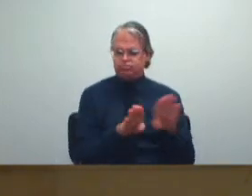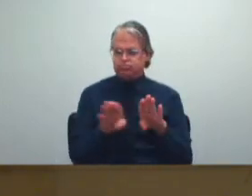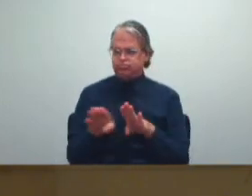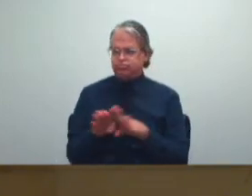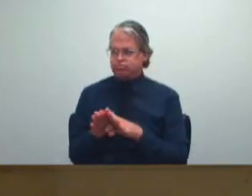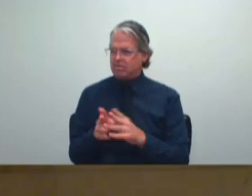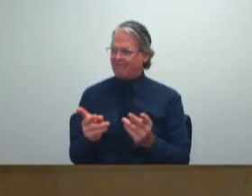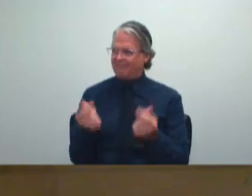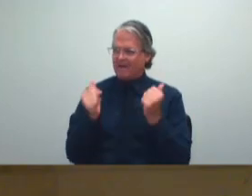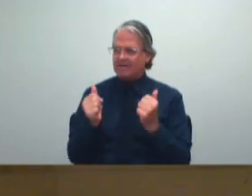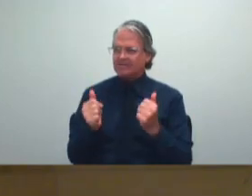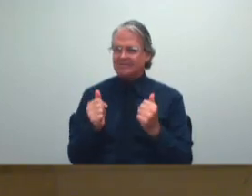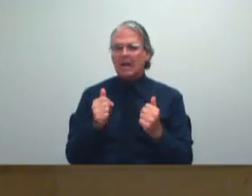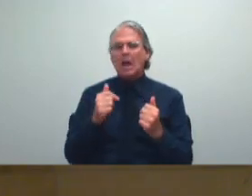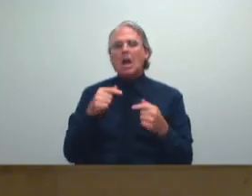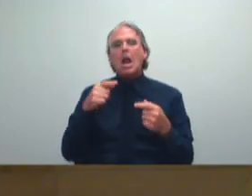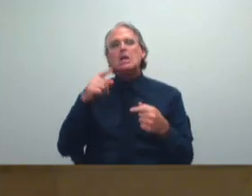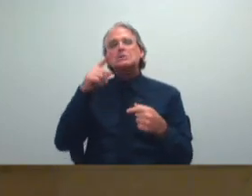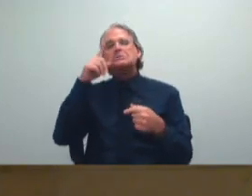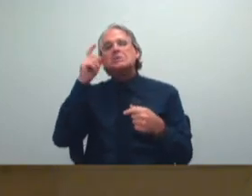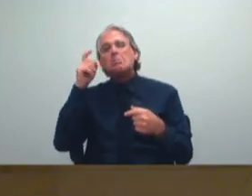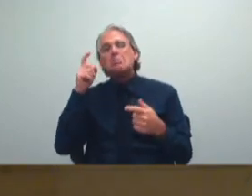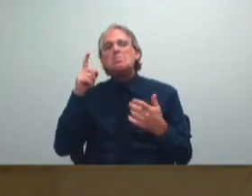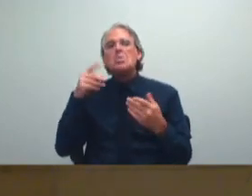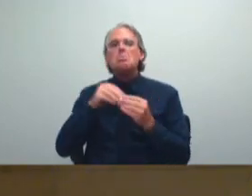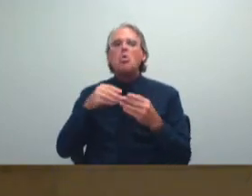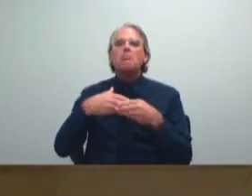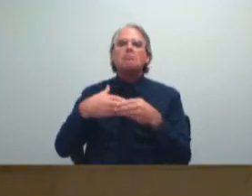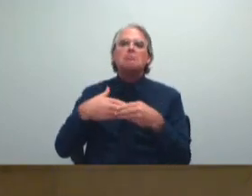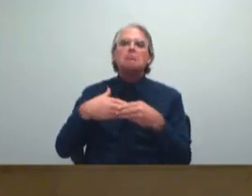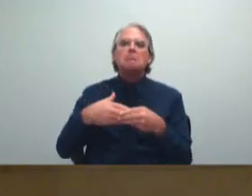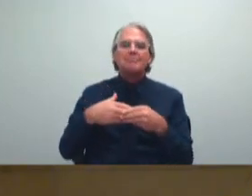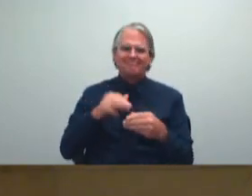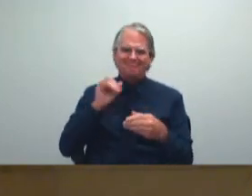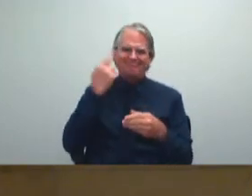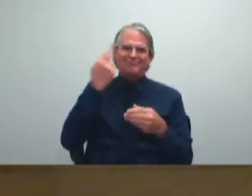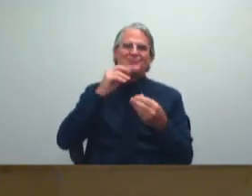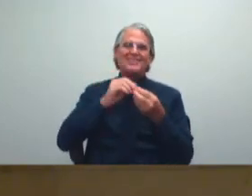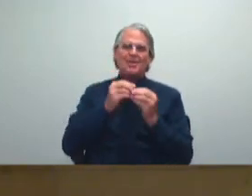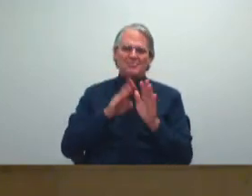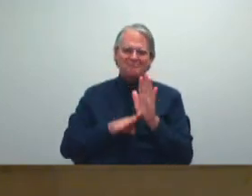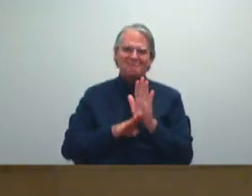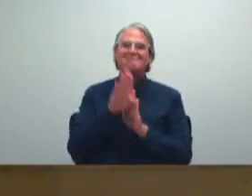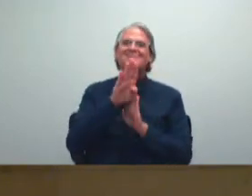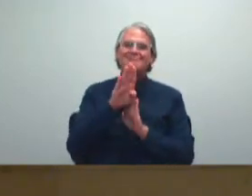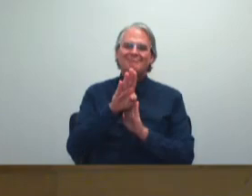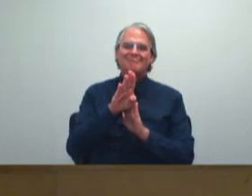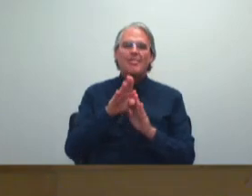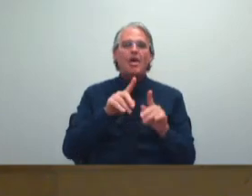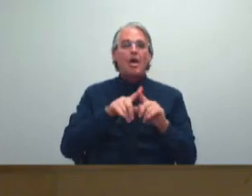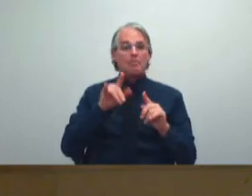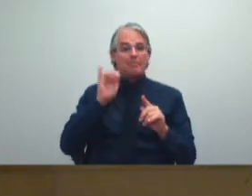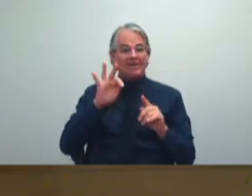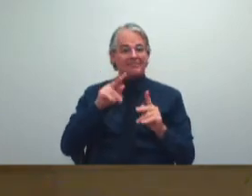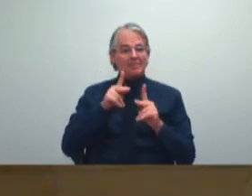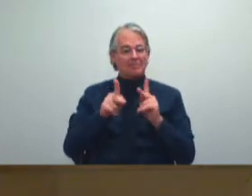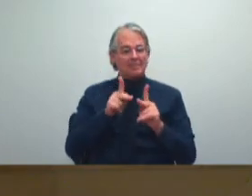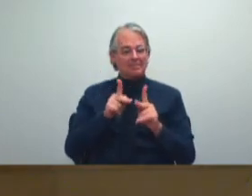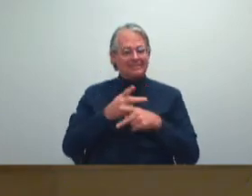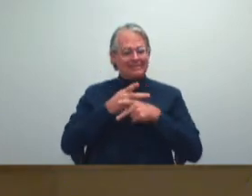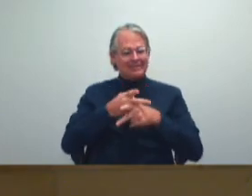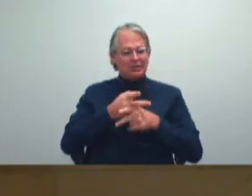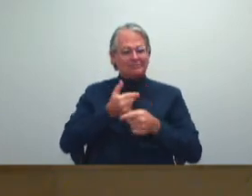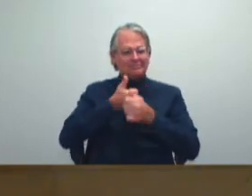summer, I think, and that's why we had some spikes. But I think if people really stay focused, especially on mask wearing and distancing, I mean, we got